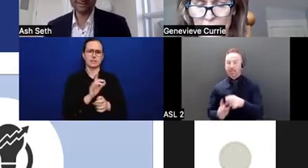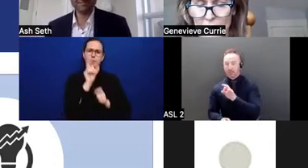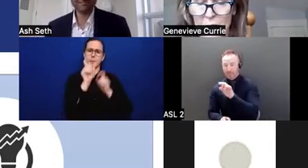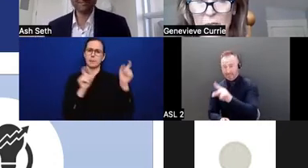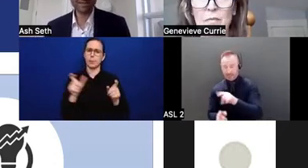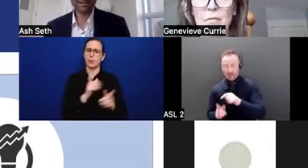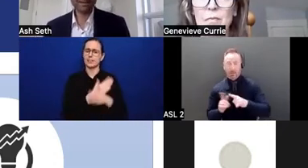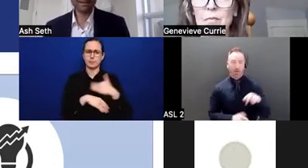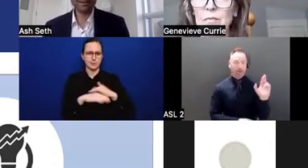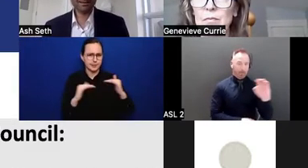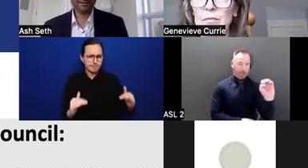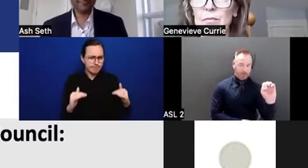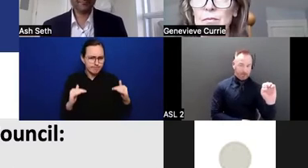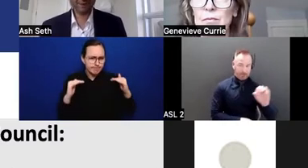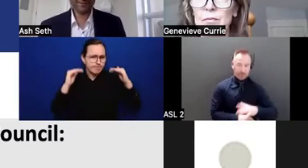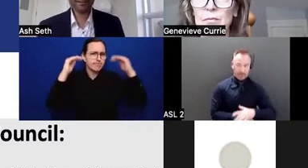emergencies.